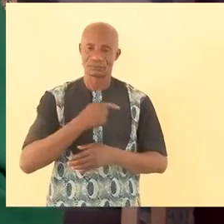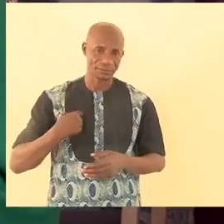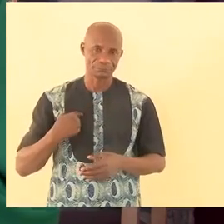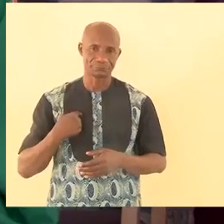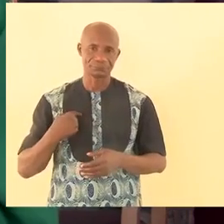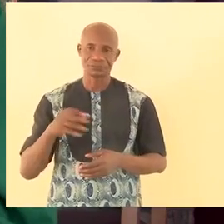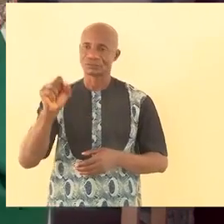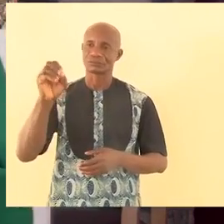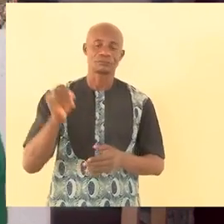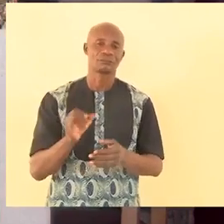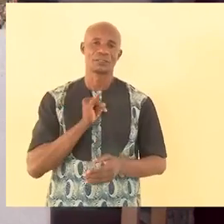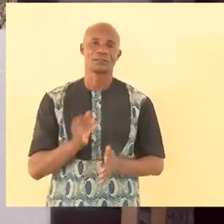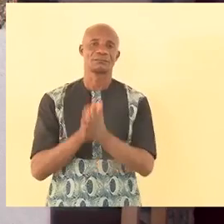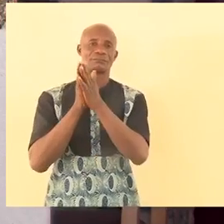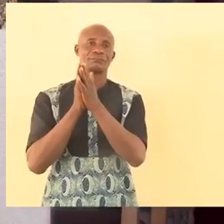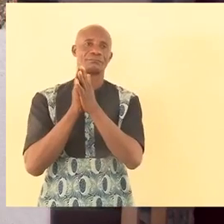So I ask